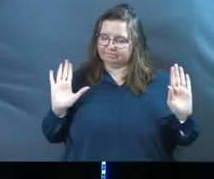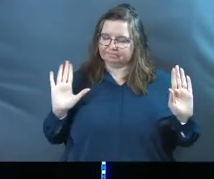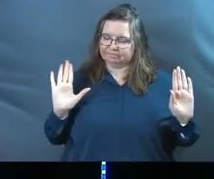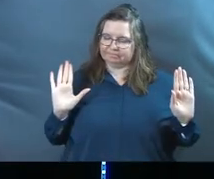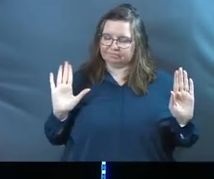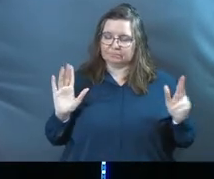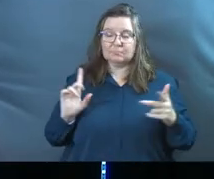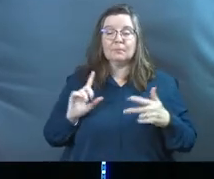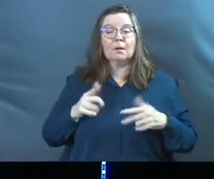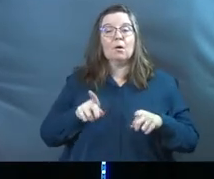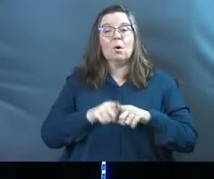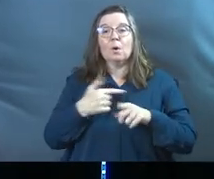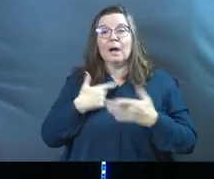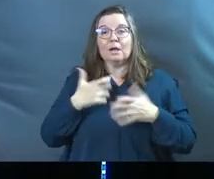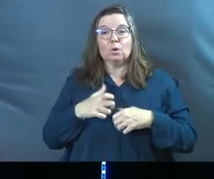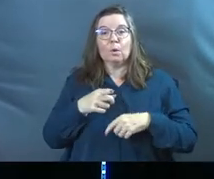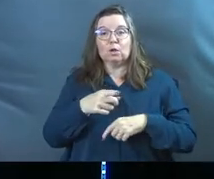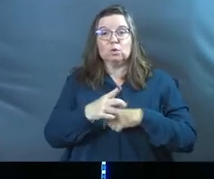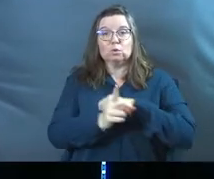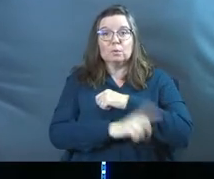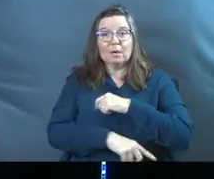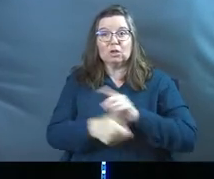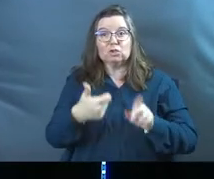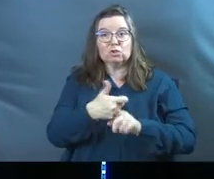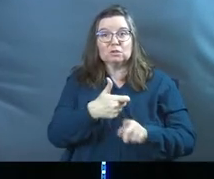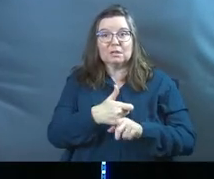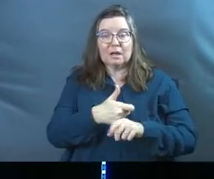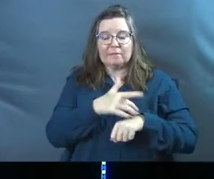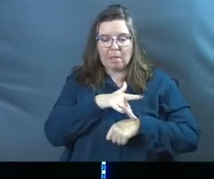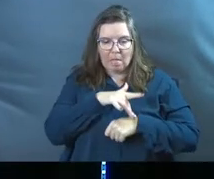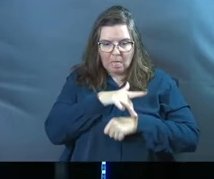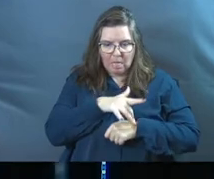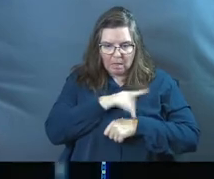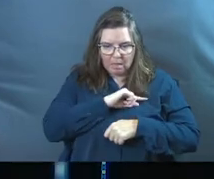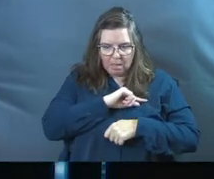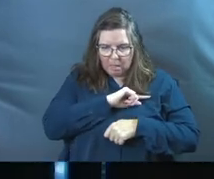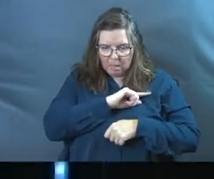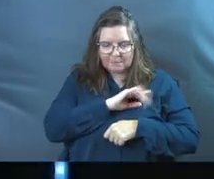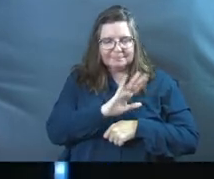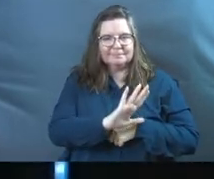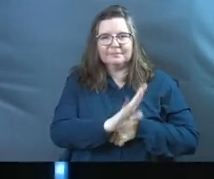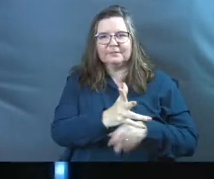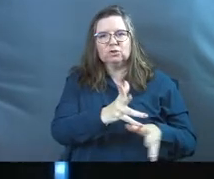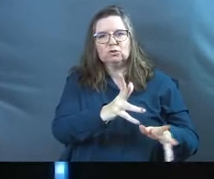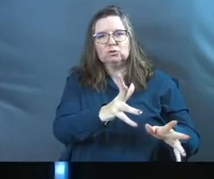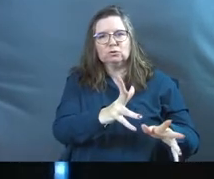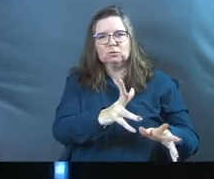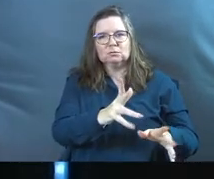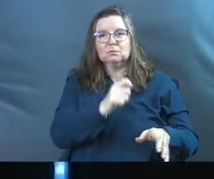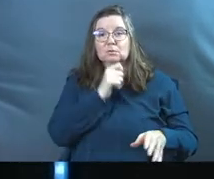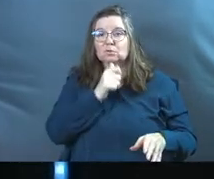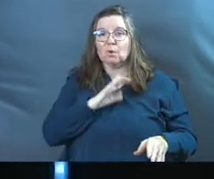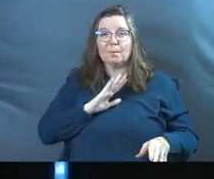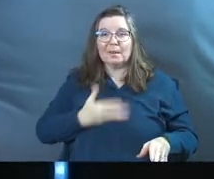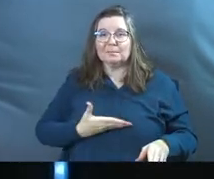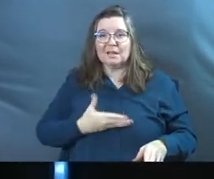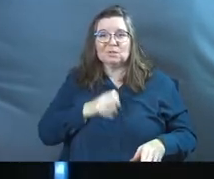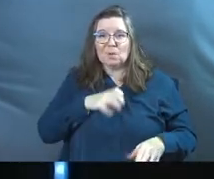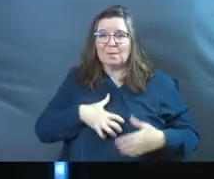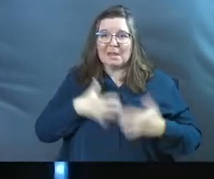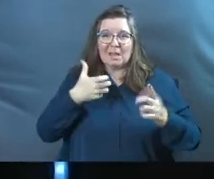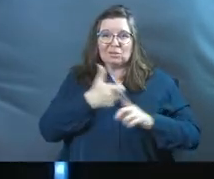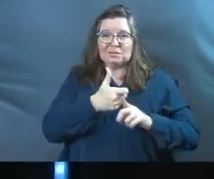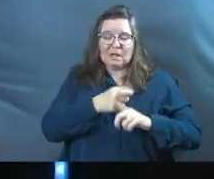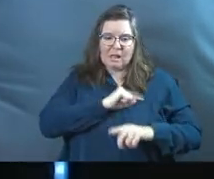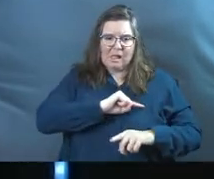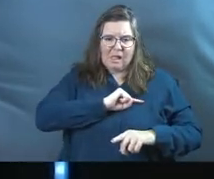but I don't want you to punish yourself. That's what he's saying. Don't be upset. Don't be angry